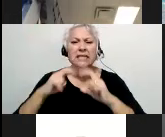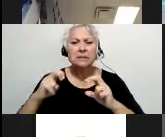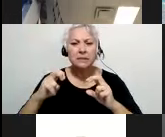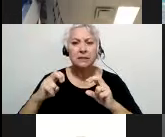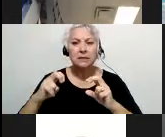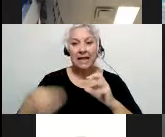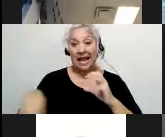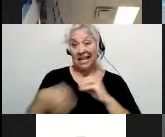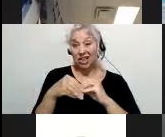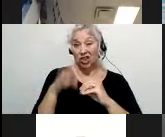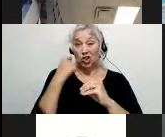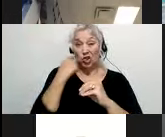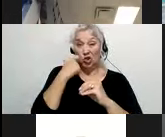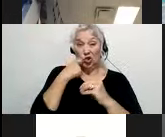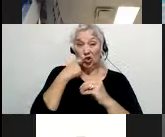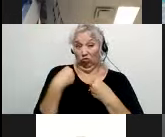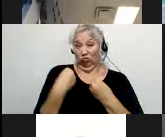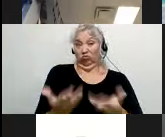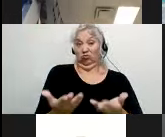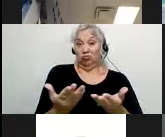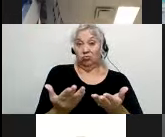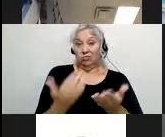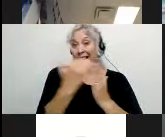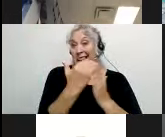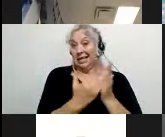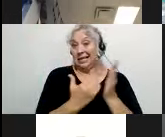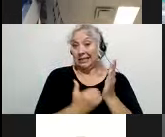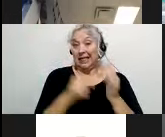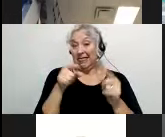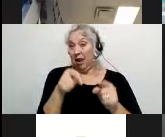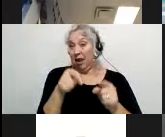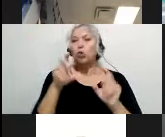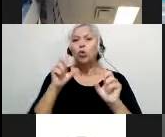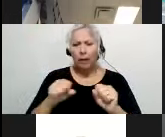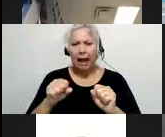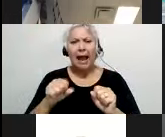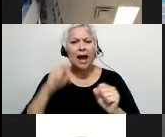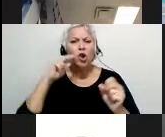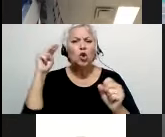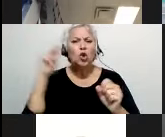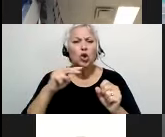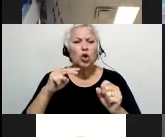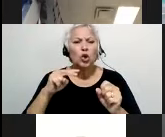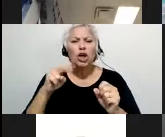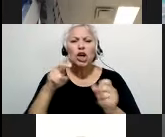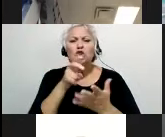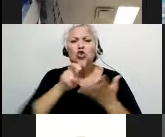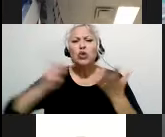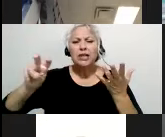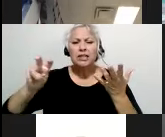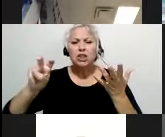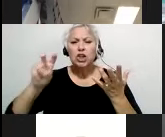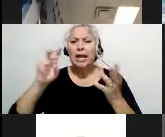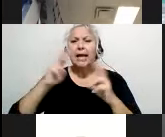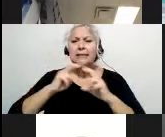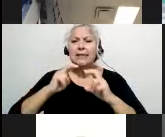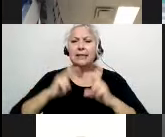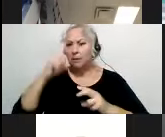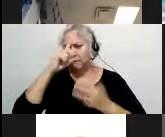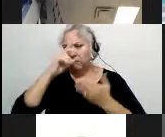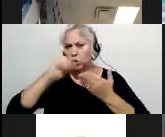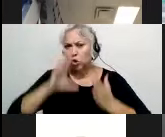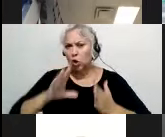addition to the resources that were listed in the chat, you can also check out the transition assessment for students with